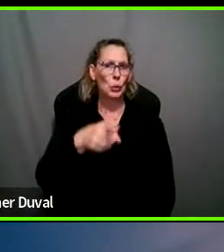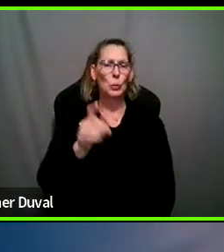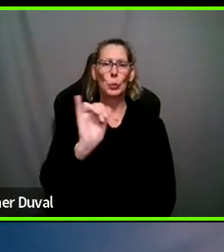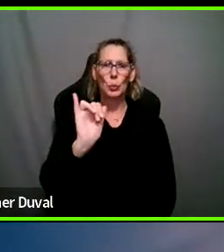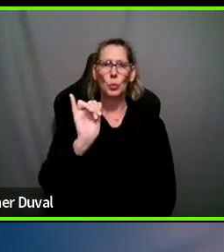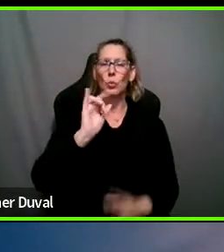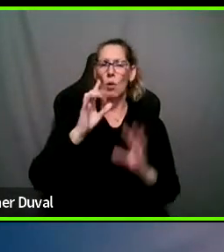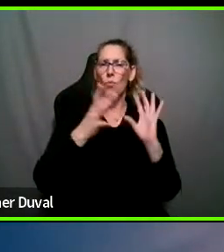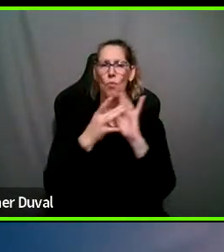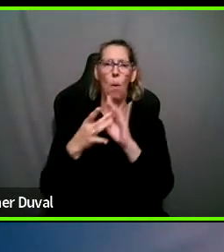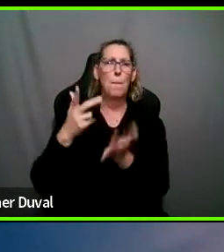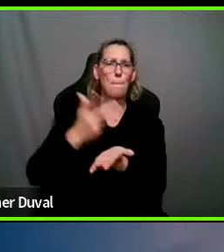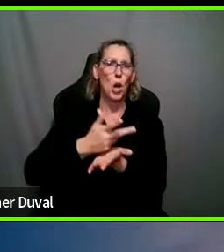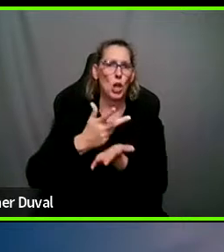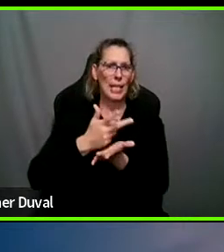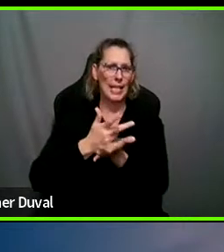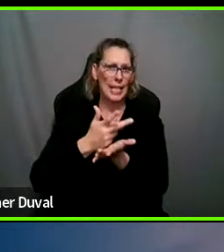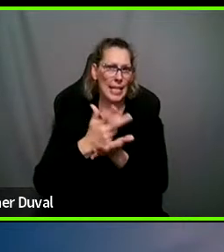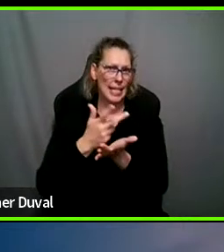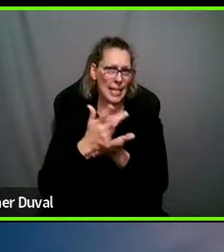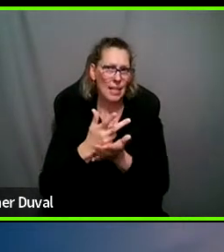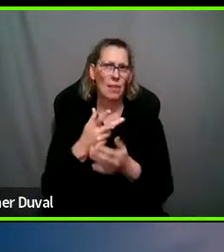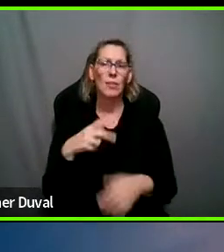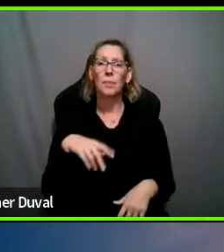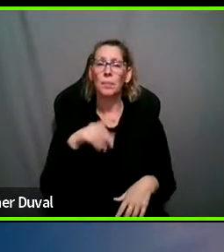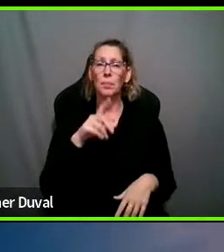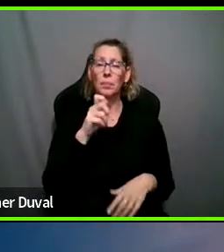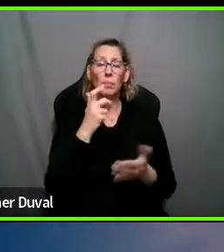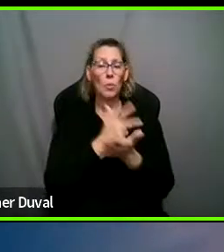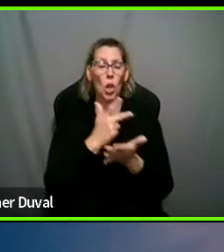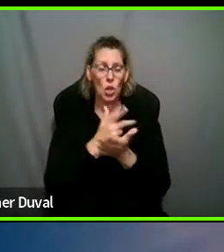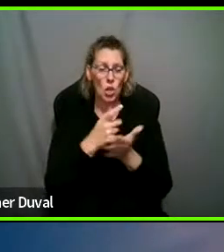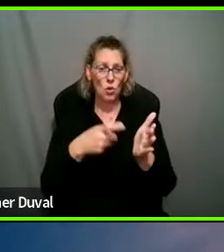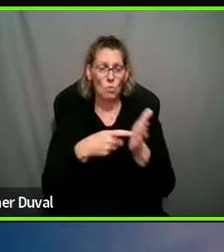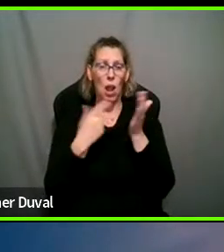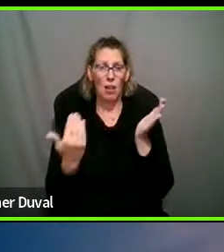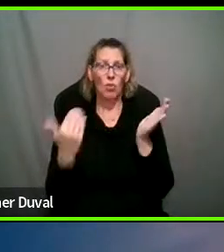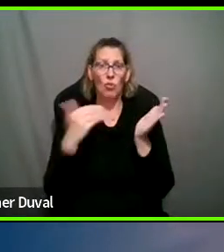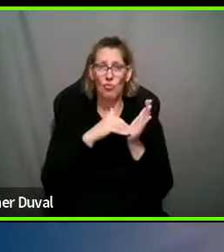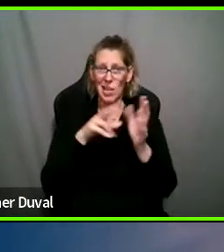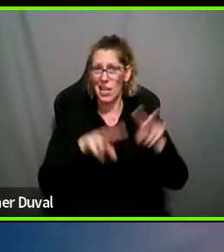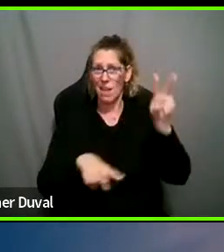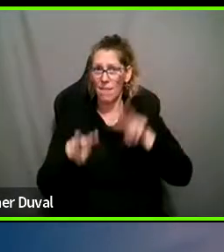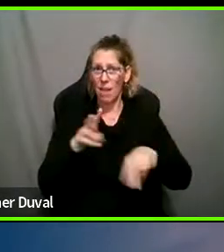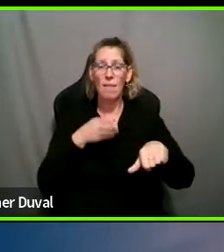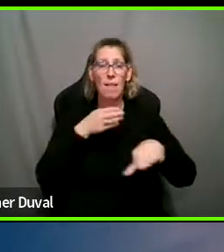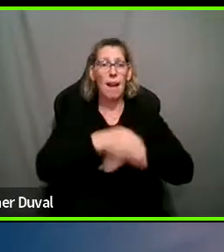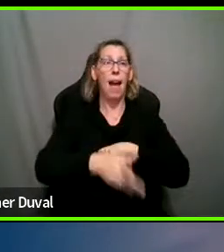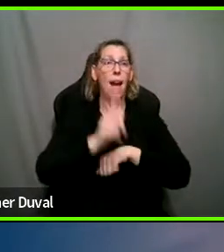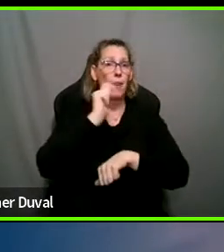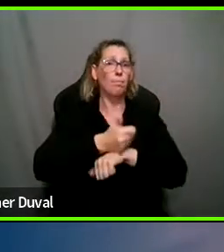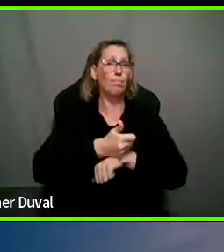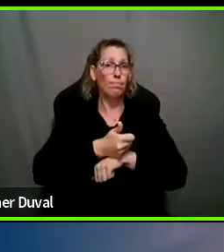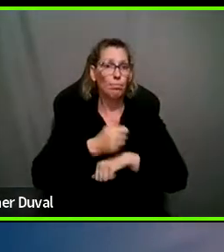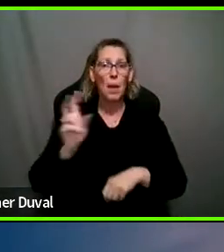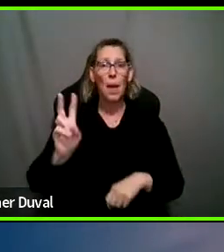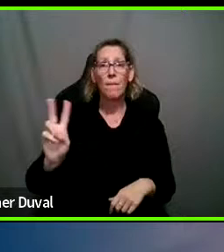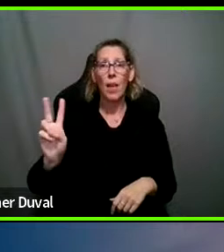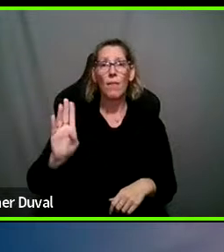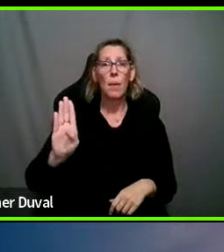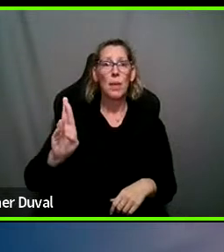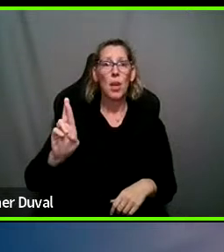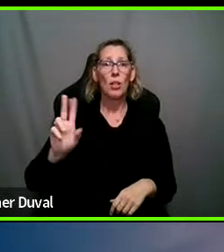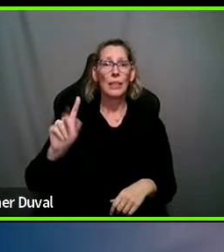parking requirements. Have parking requirements been reevaluated after the implementation of Vancouver's